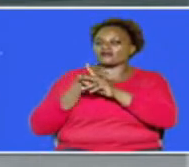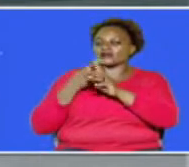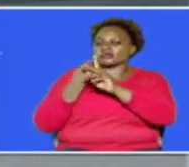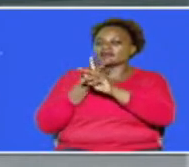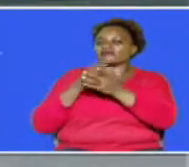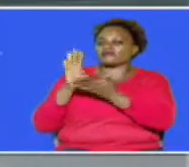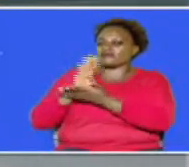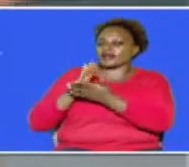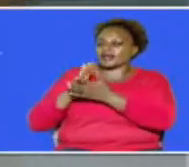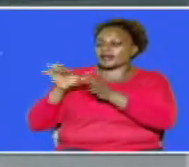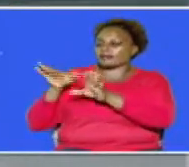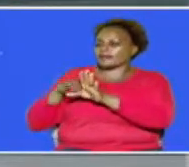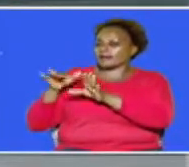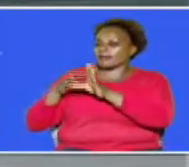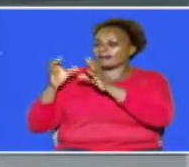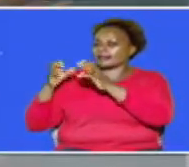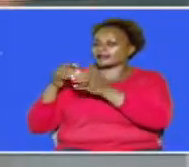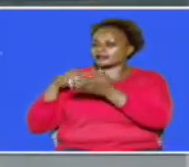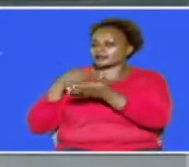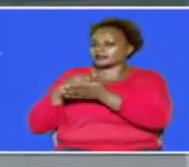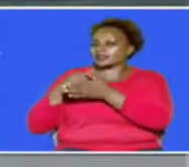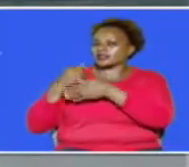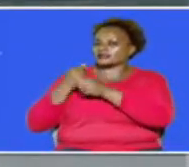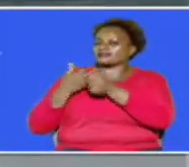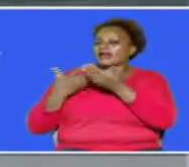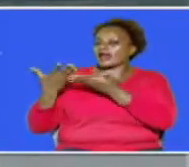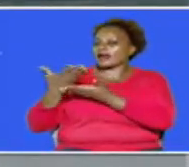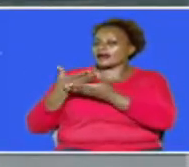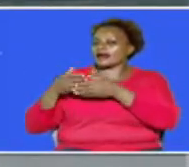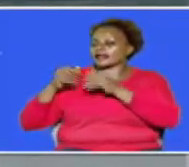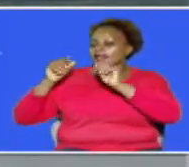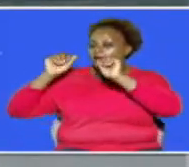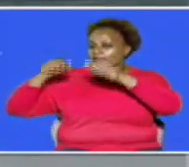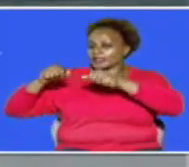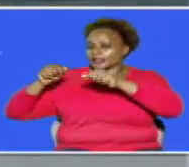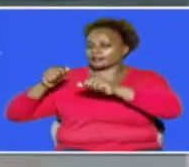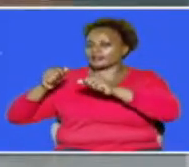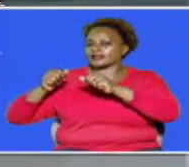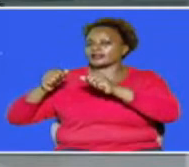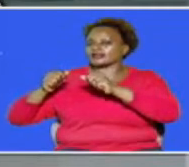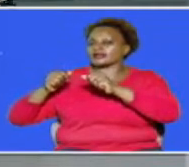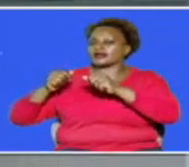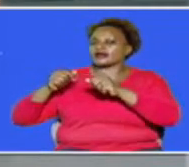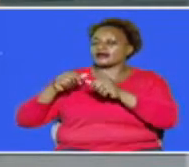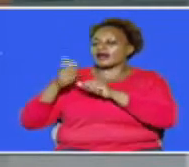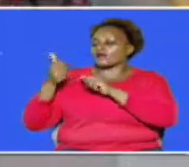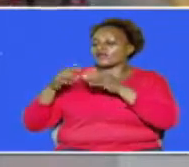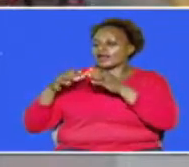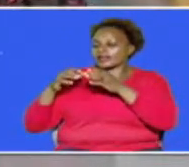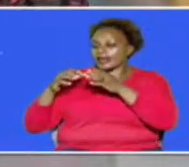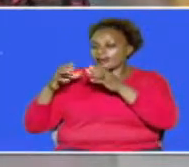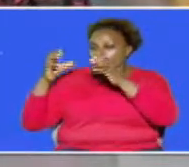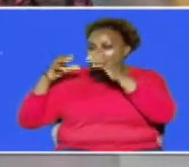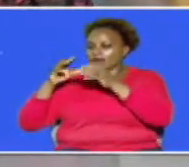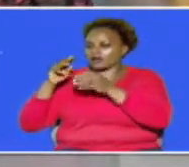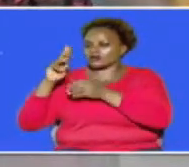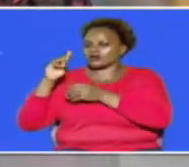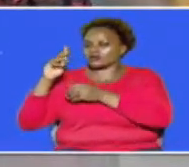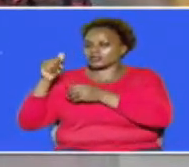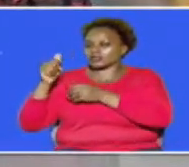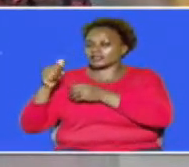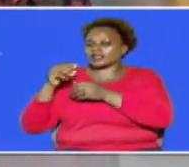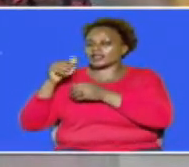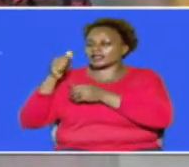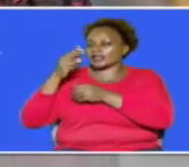respective founding member parties, which are three, to negotiate and enter into alliances and coalitions mm-hmm. with other parties. So yes. UDA, Ford Kenya,